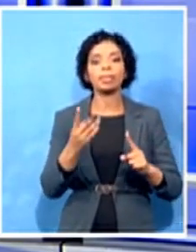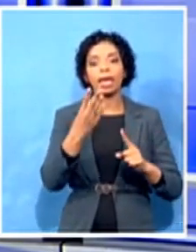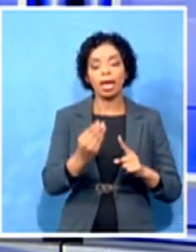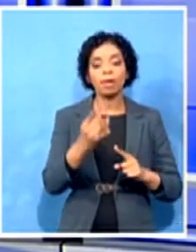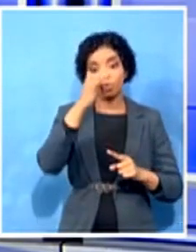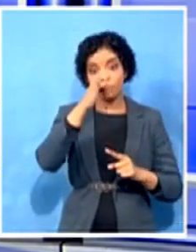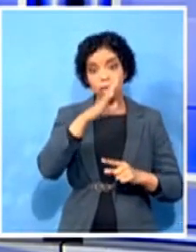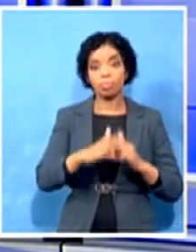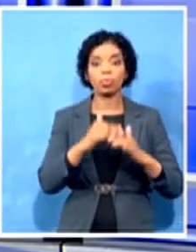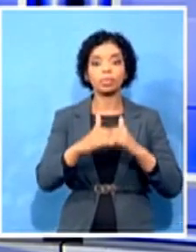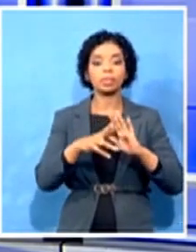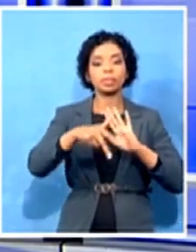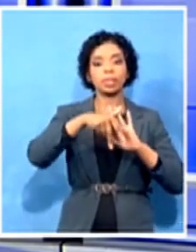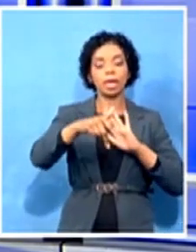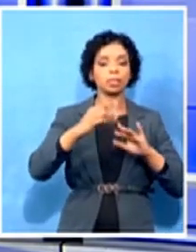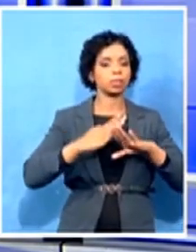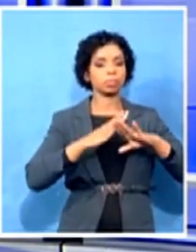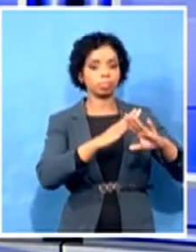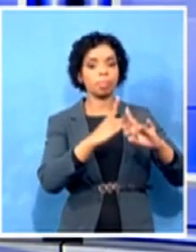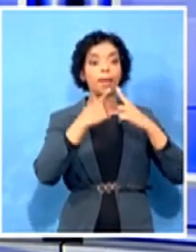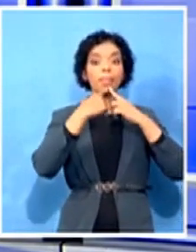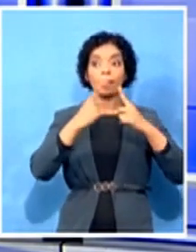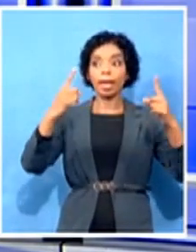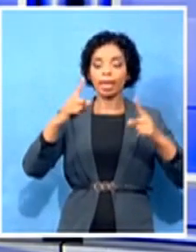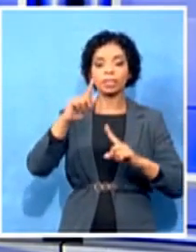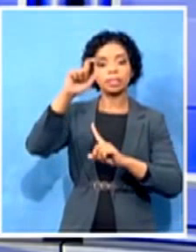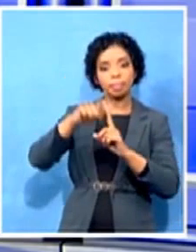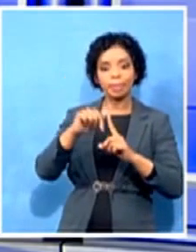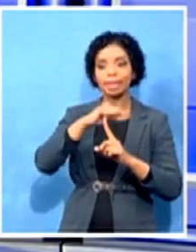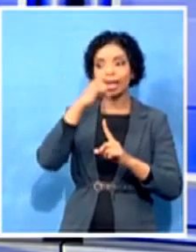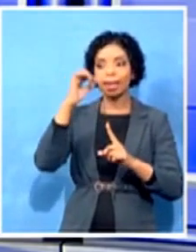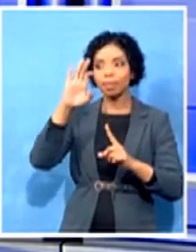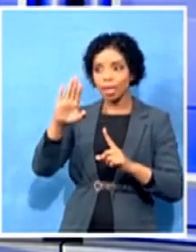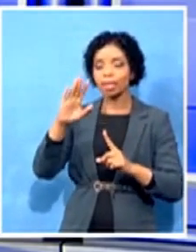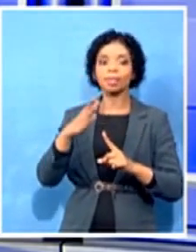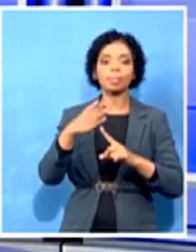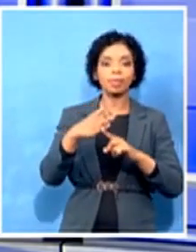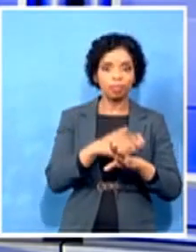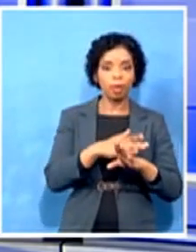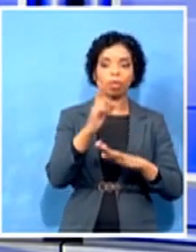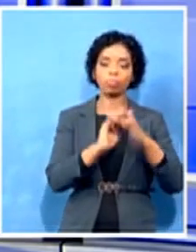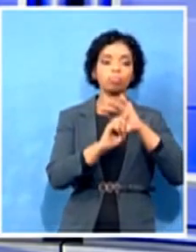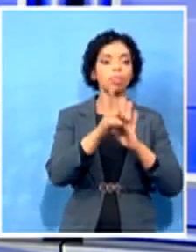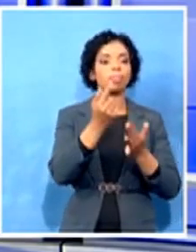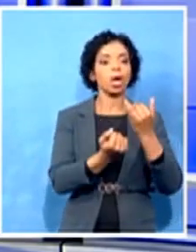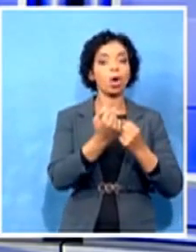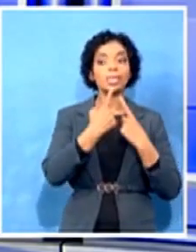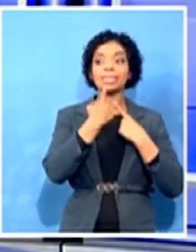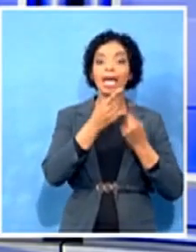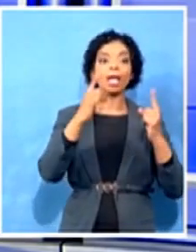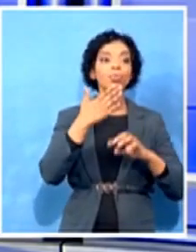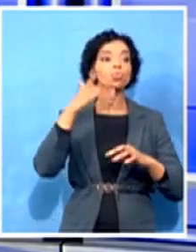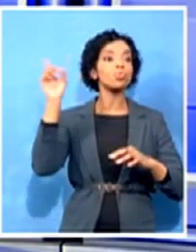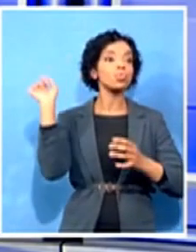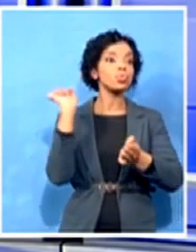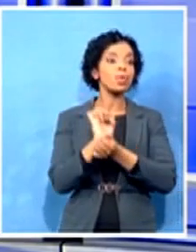publication of the identity of the accused before they appear in court and plead, and this is to prevent undue prejudice